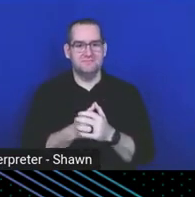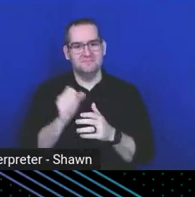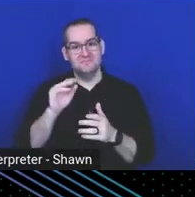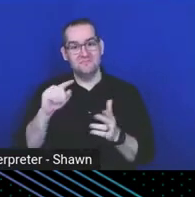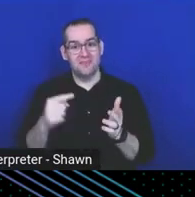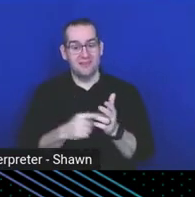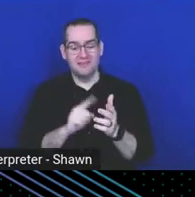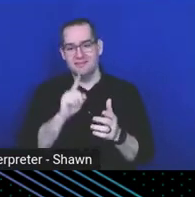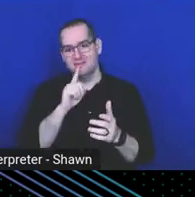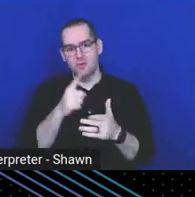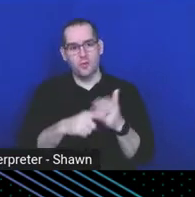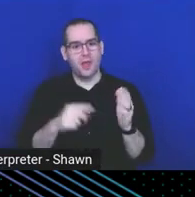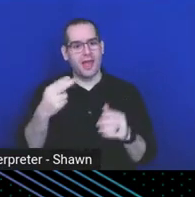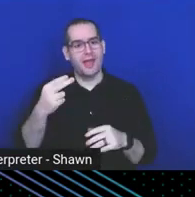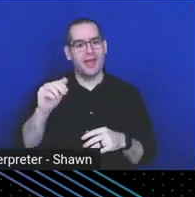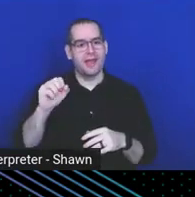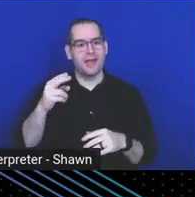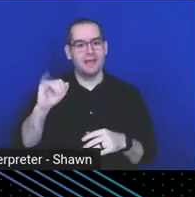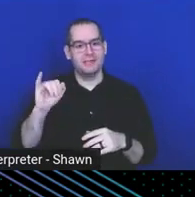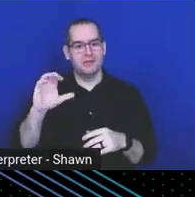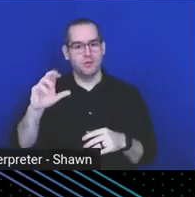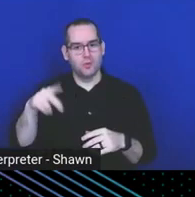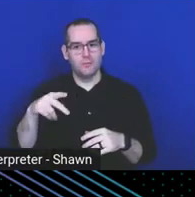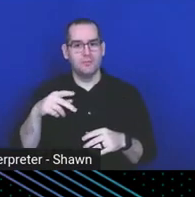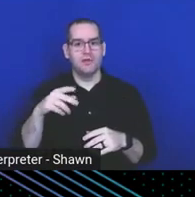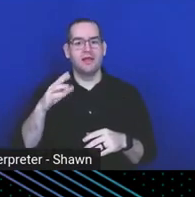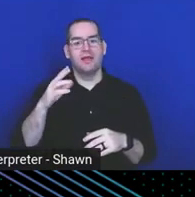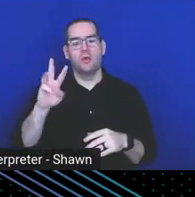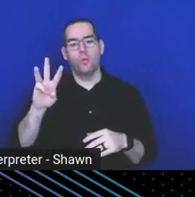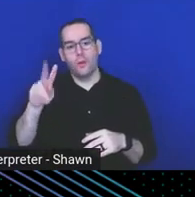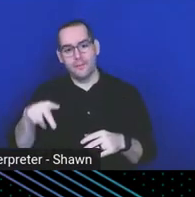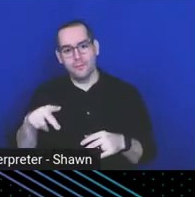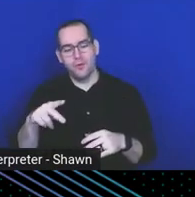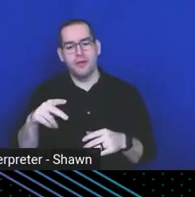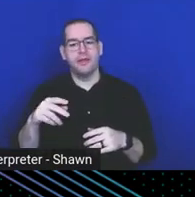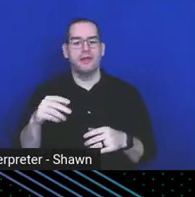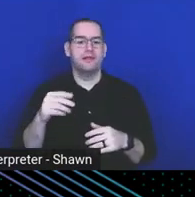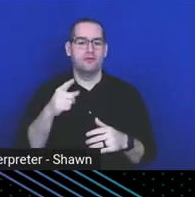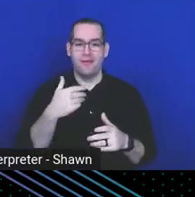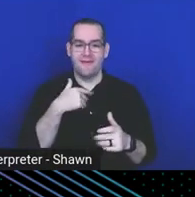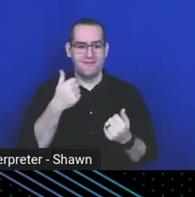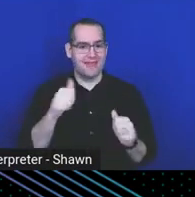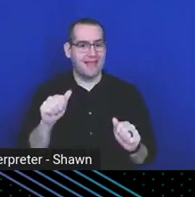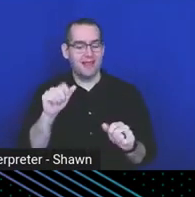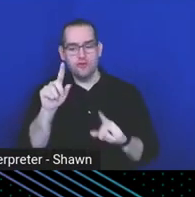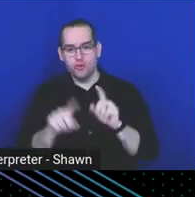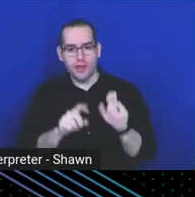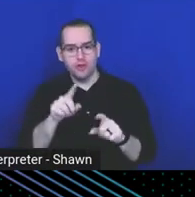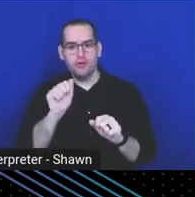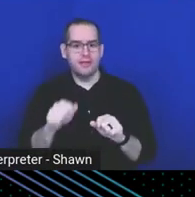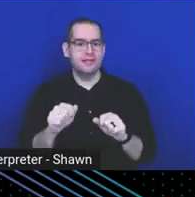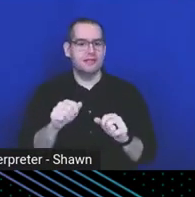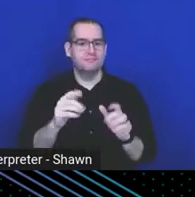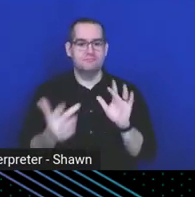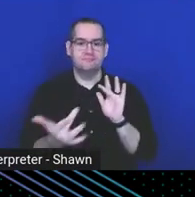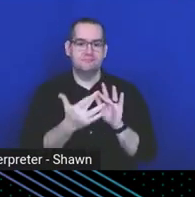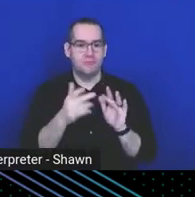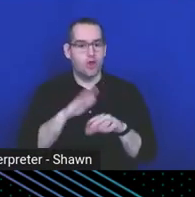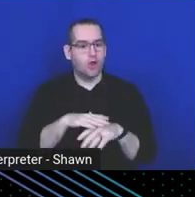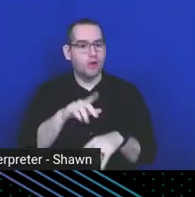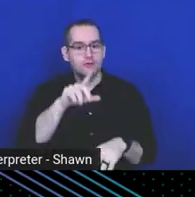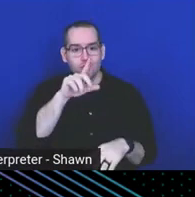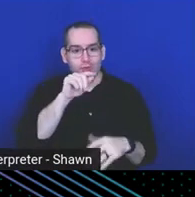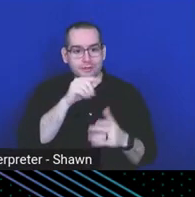what HashiCorp is, HashiCorp Waypoint I had. If you have any questions, you can feel free to reach out to me on Twitter,